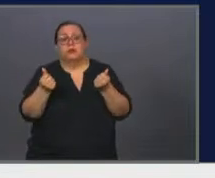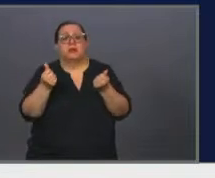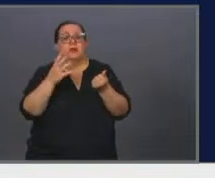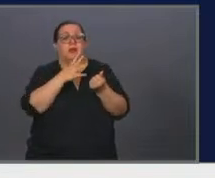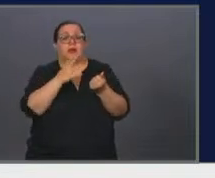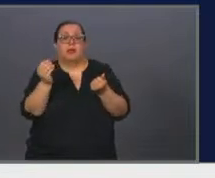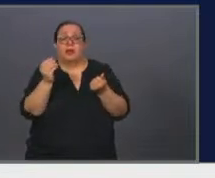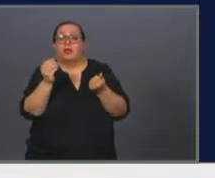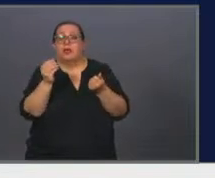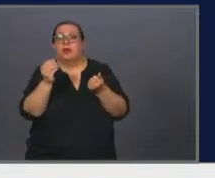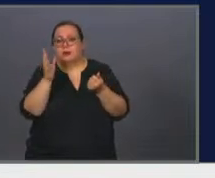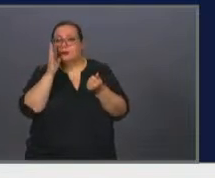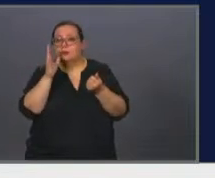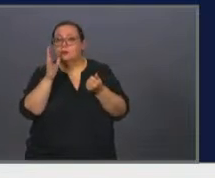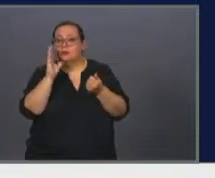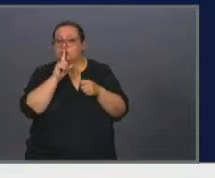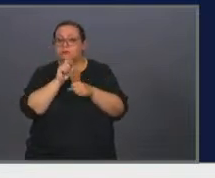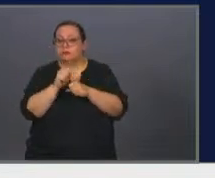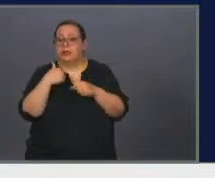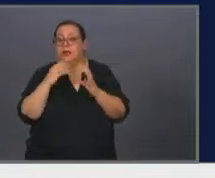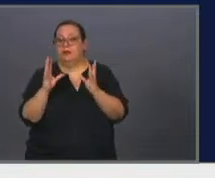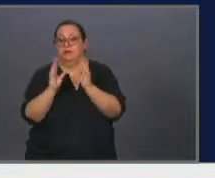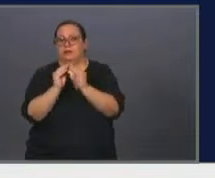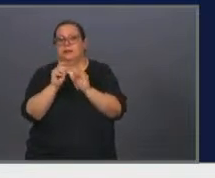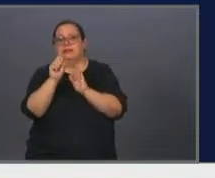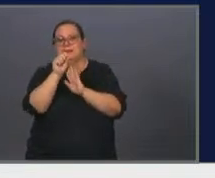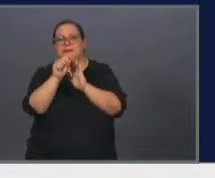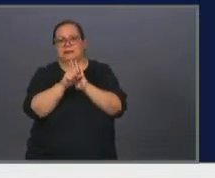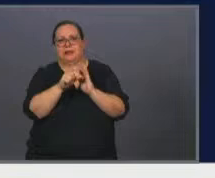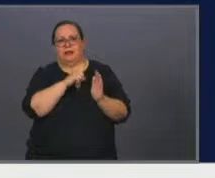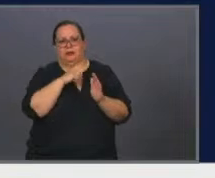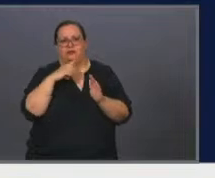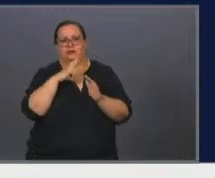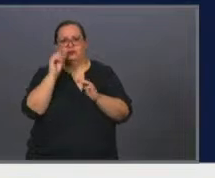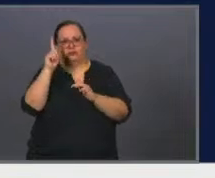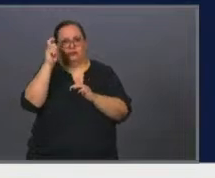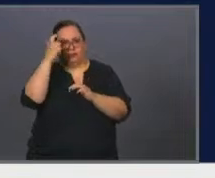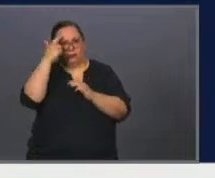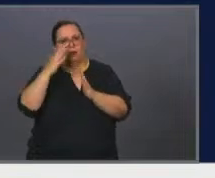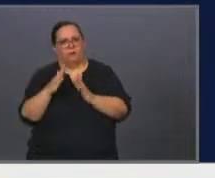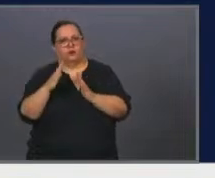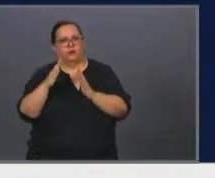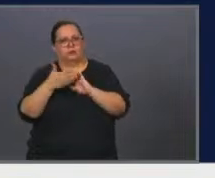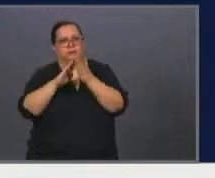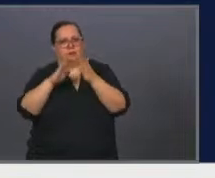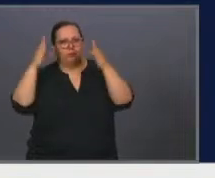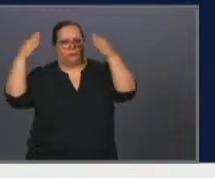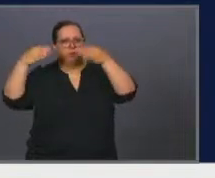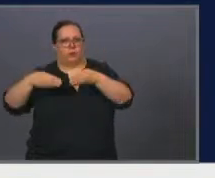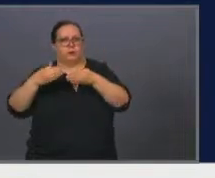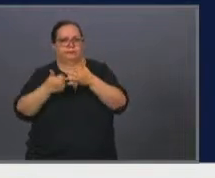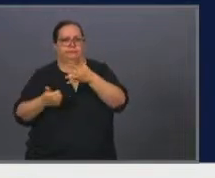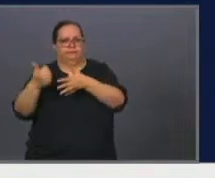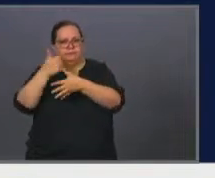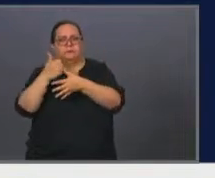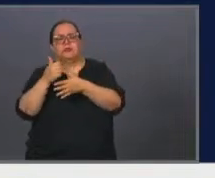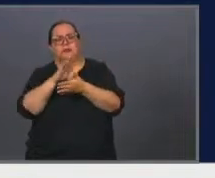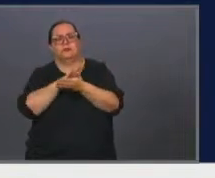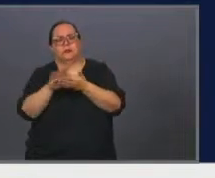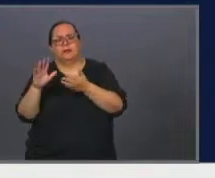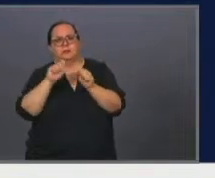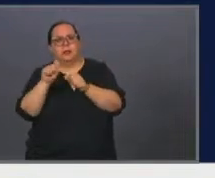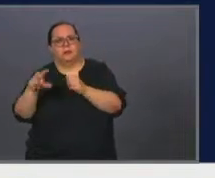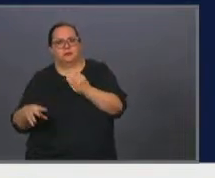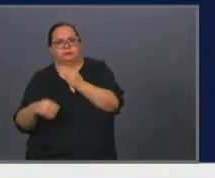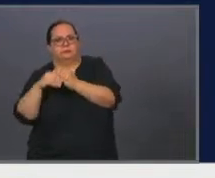We even have a summit on it, actually. The state legislature and the governor have made it their focus, and it's nice to be able to lean in and help where we can. Do you have anything else to add